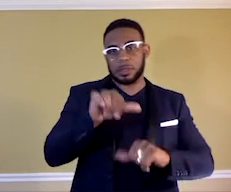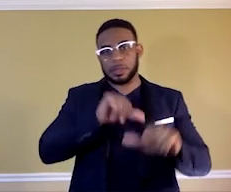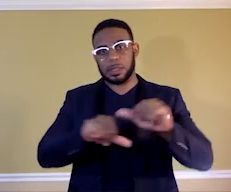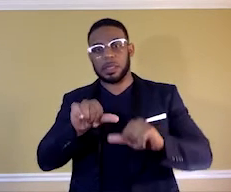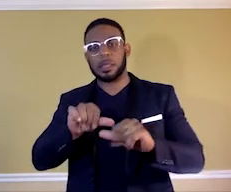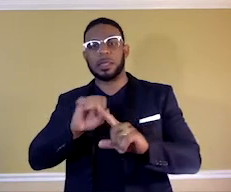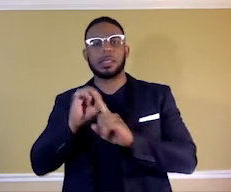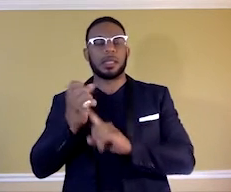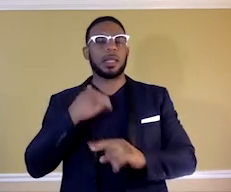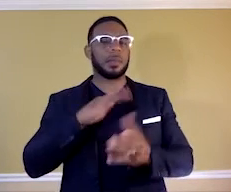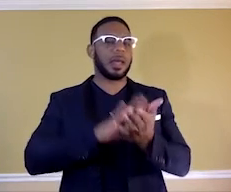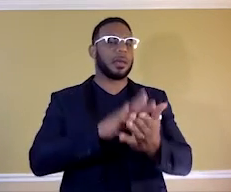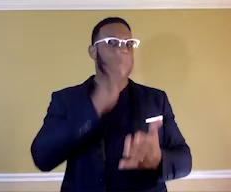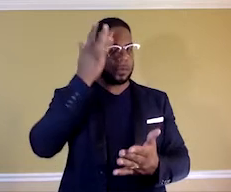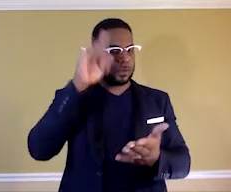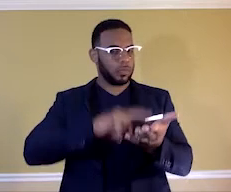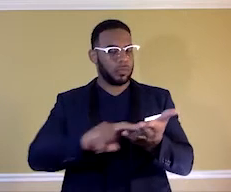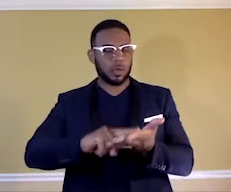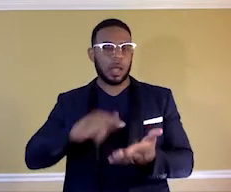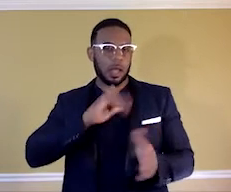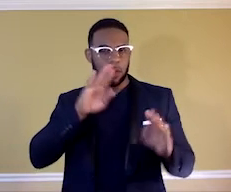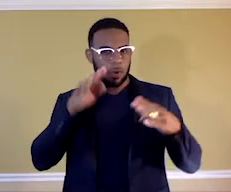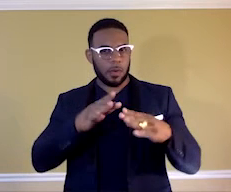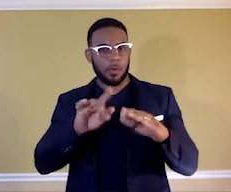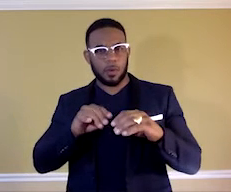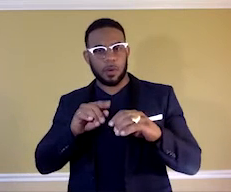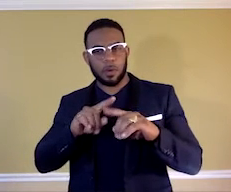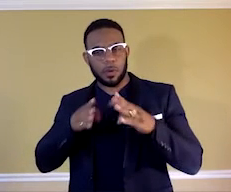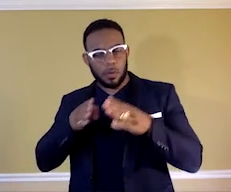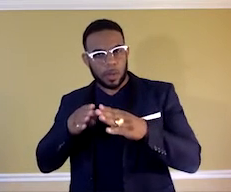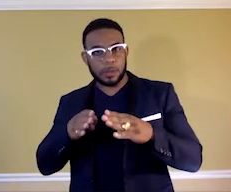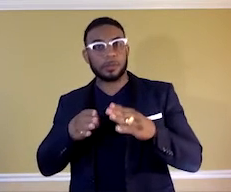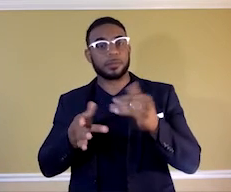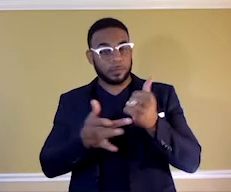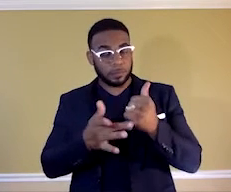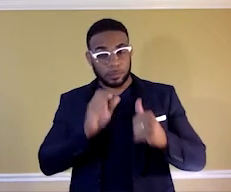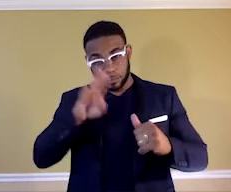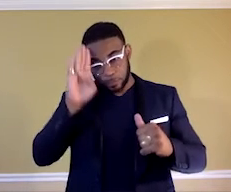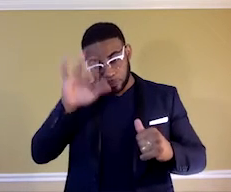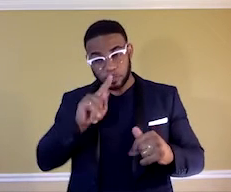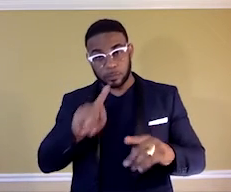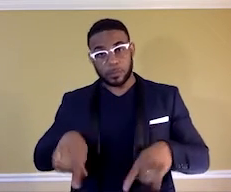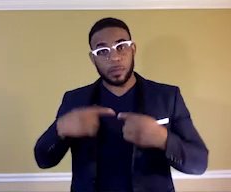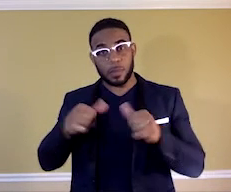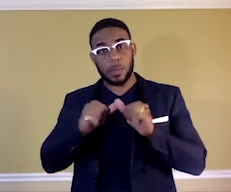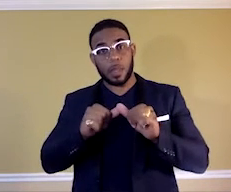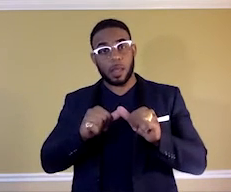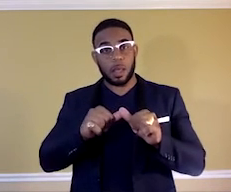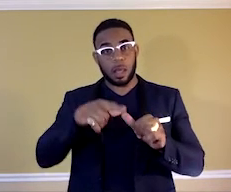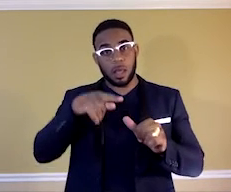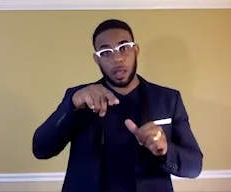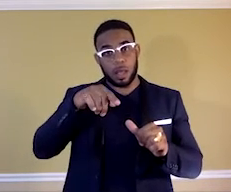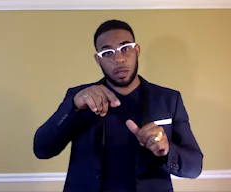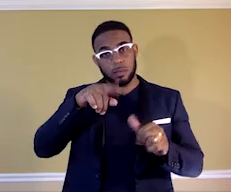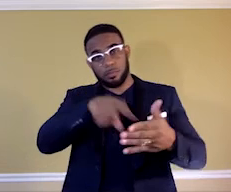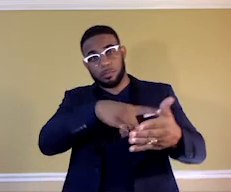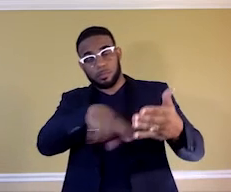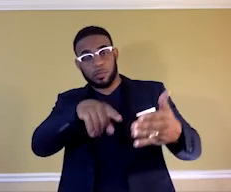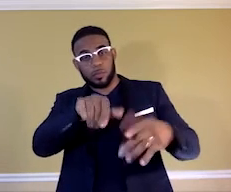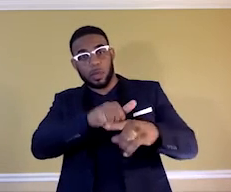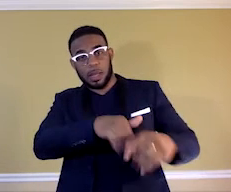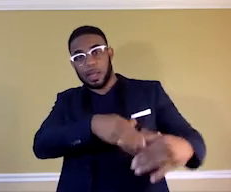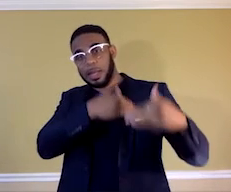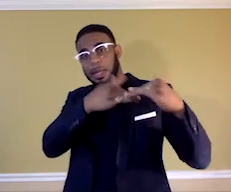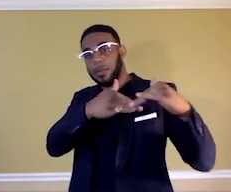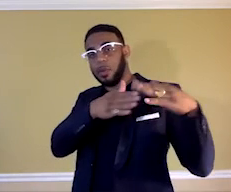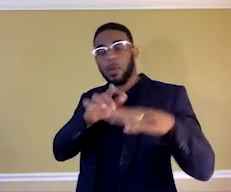research. I specifically focused on the ways that technology as we know it has maintained the prejudicial practices that limit the